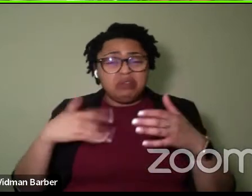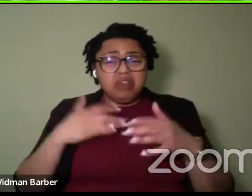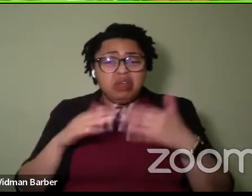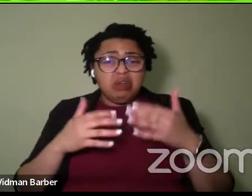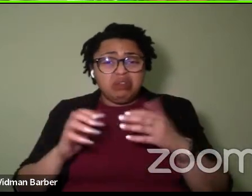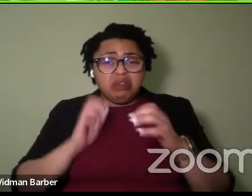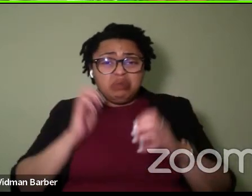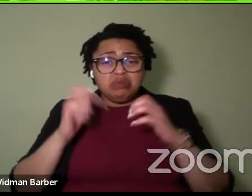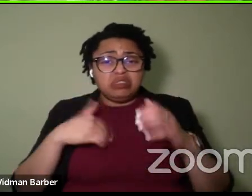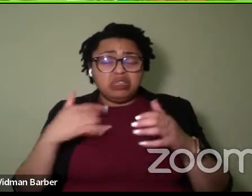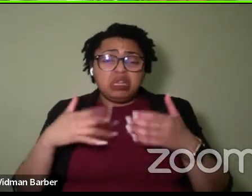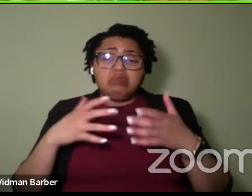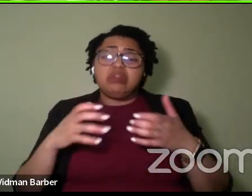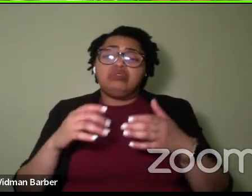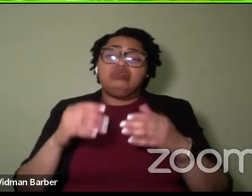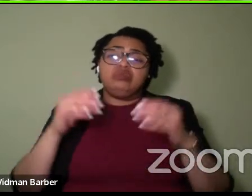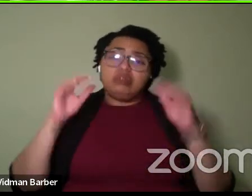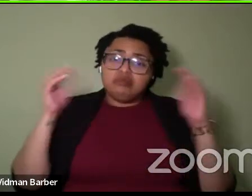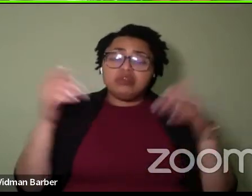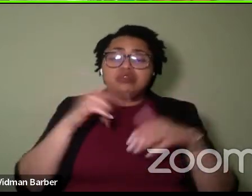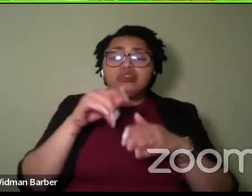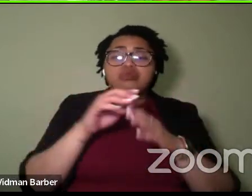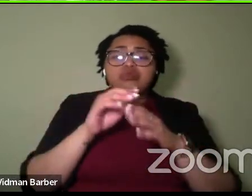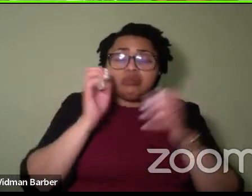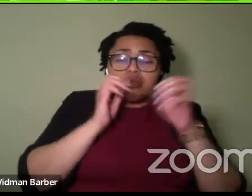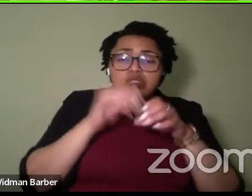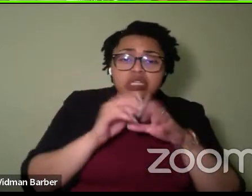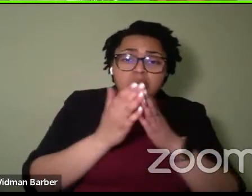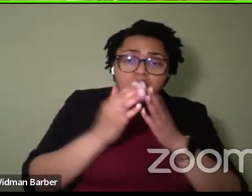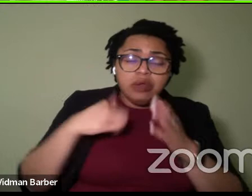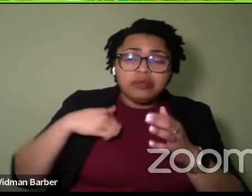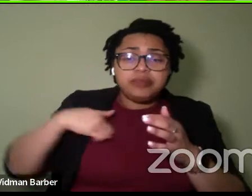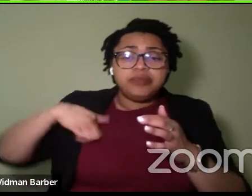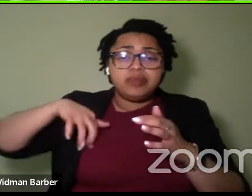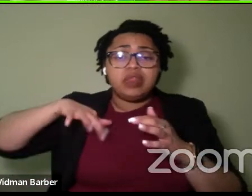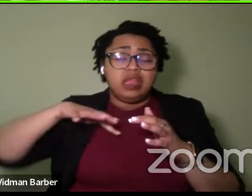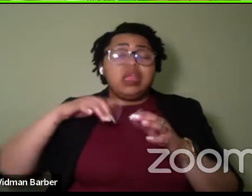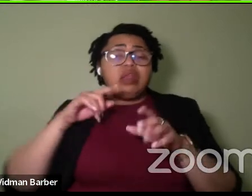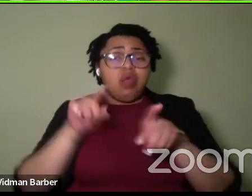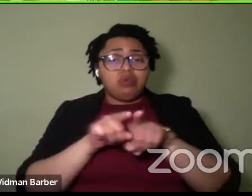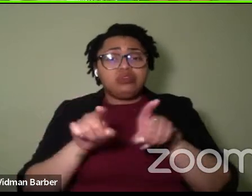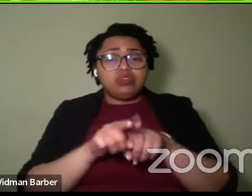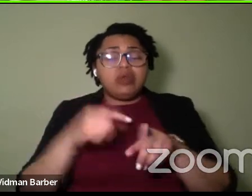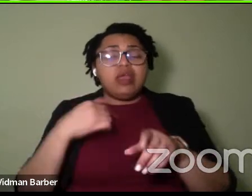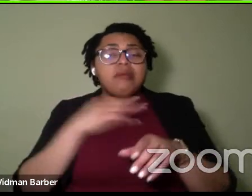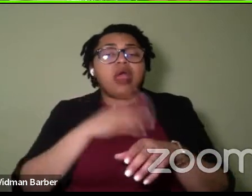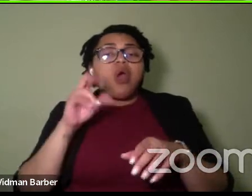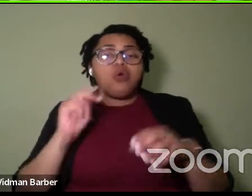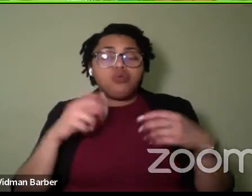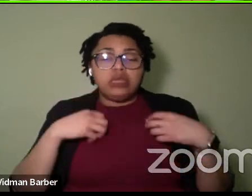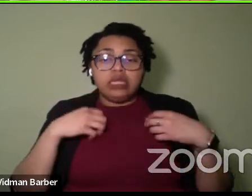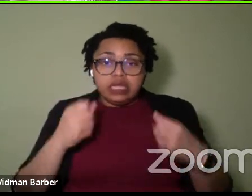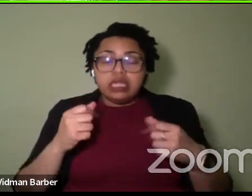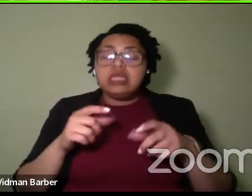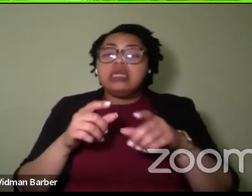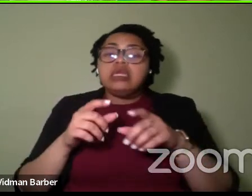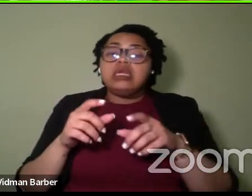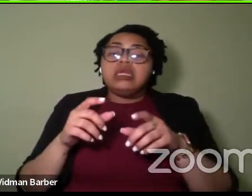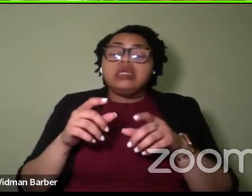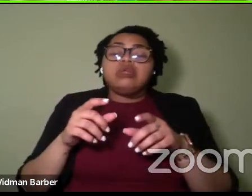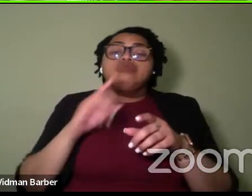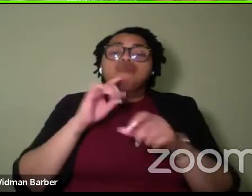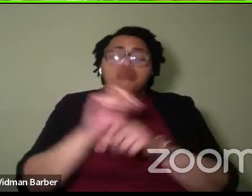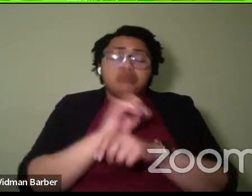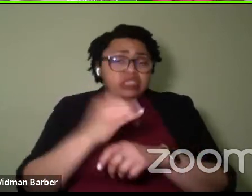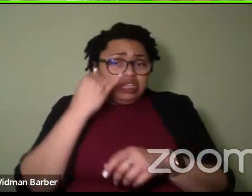to center those in the book and also center my own healing, right? Because oftentimes when we experience a microaggression,